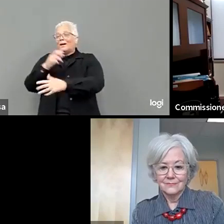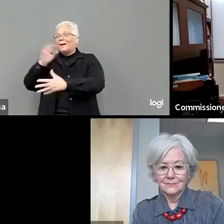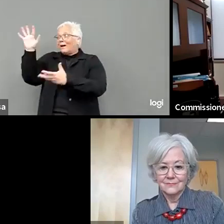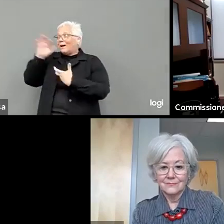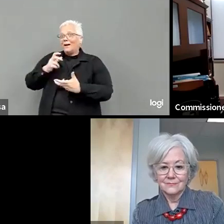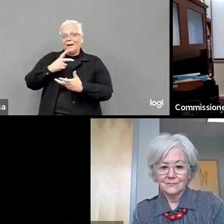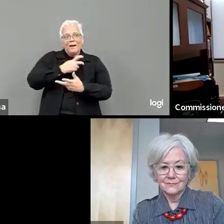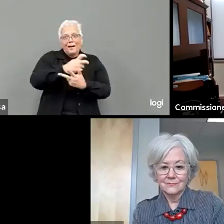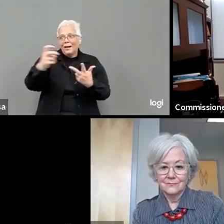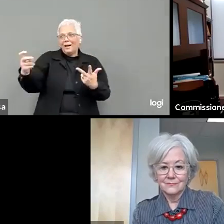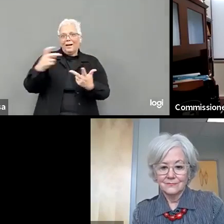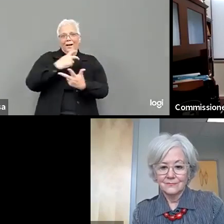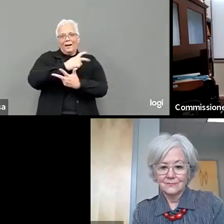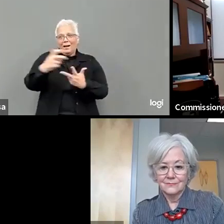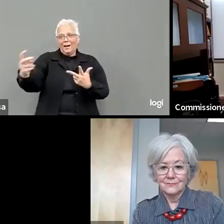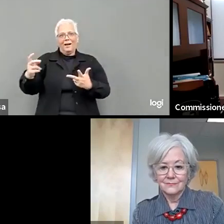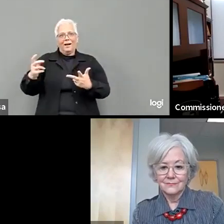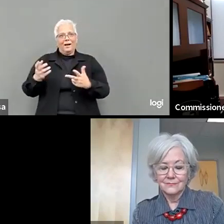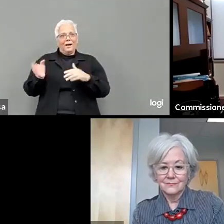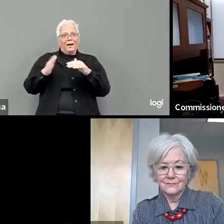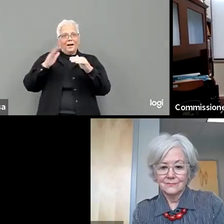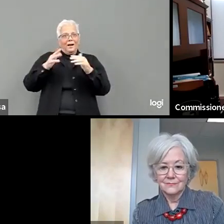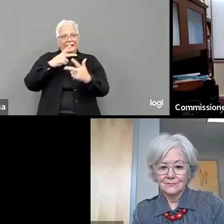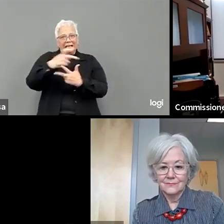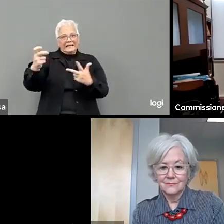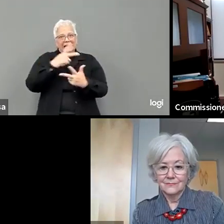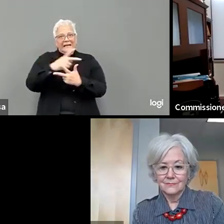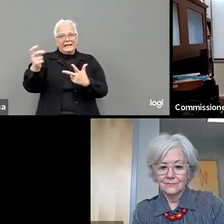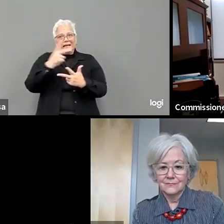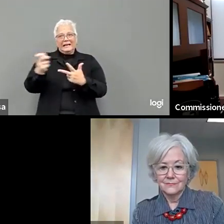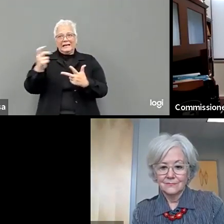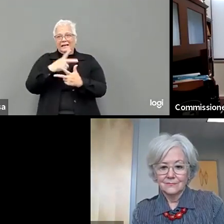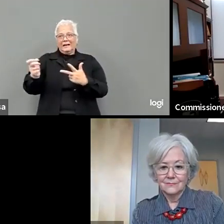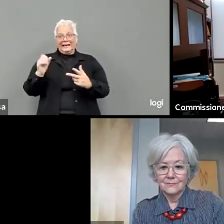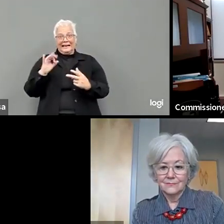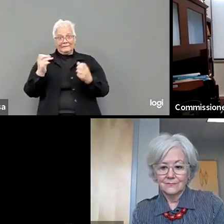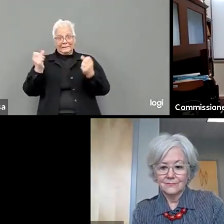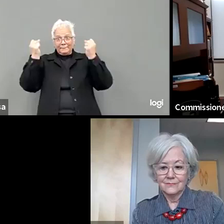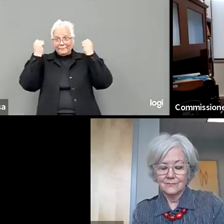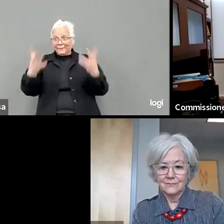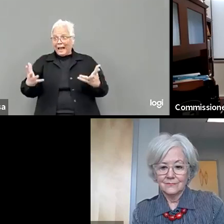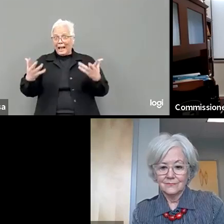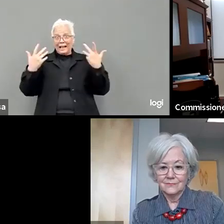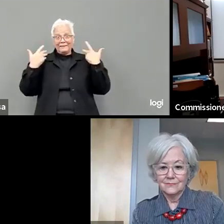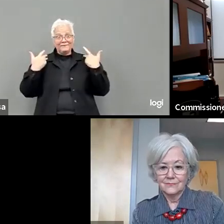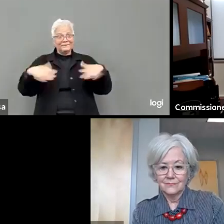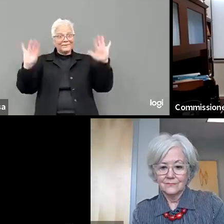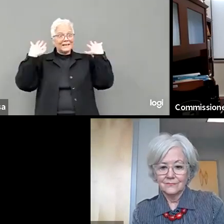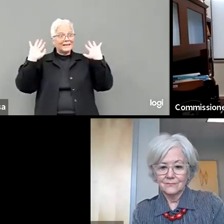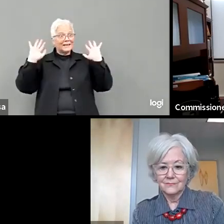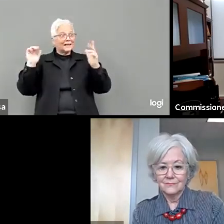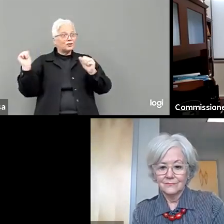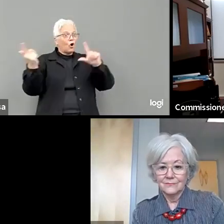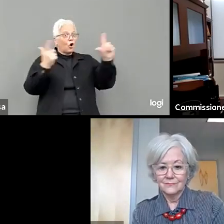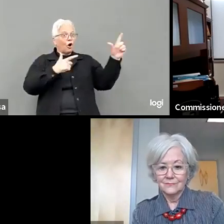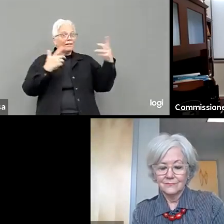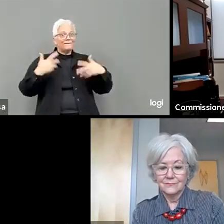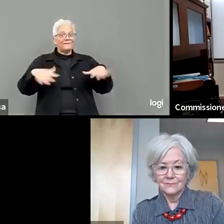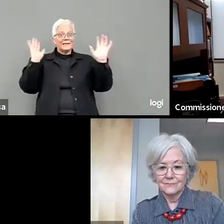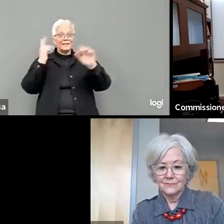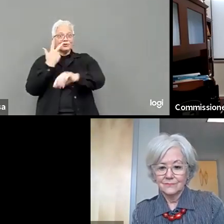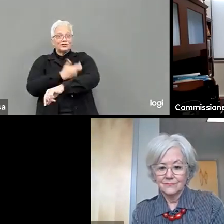us the vaccine, we will get in arms. And if that time frame is summer, great. You know, we were thinking worst case scenario,